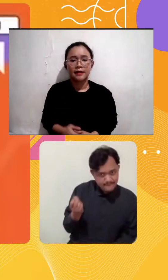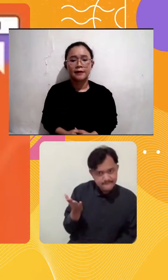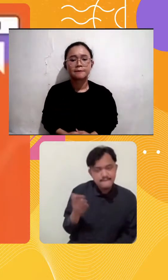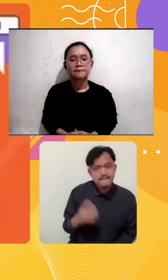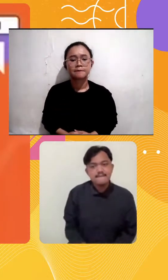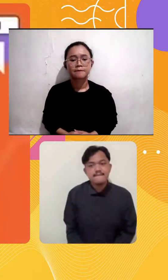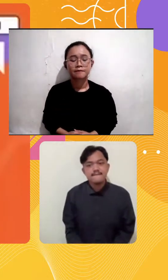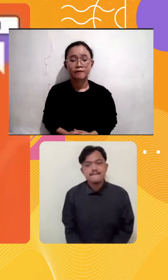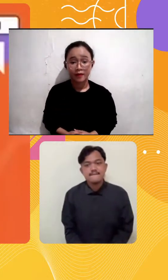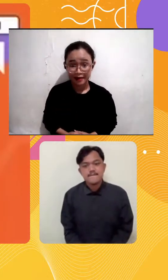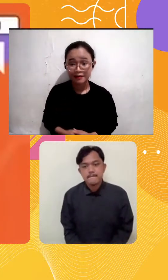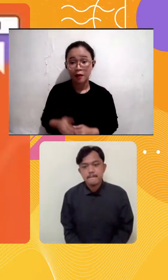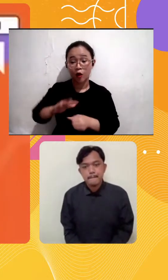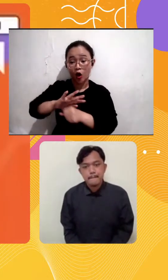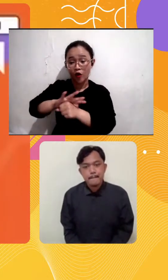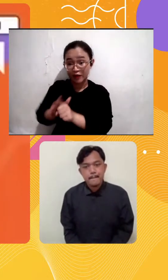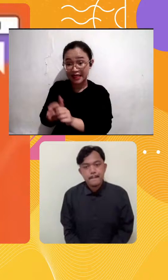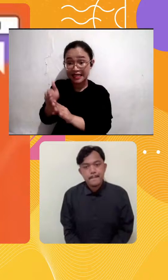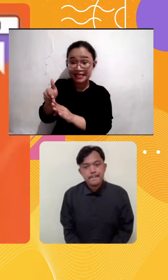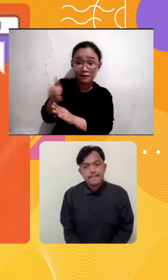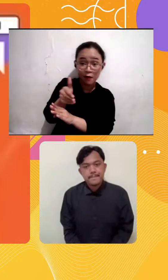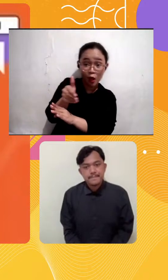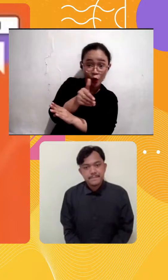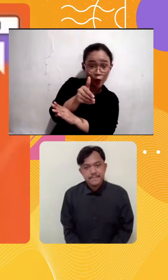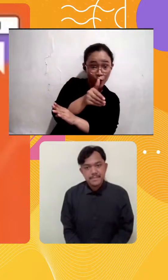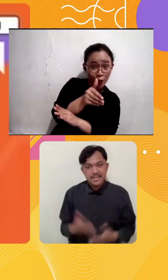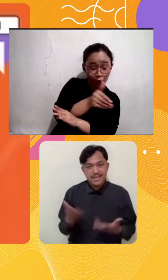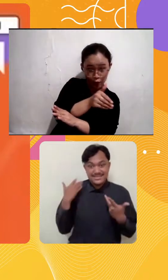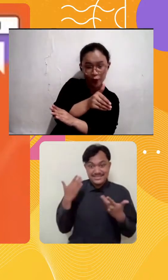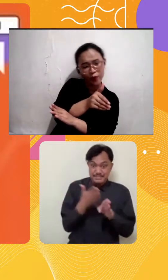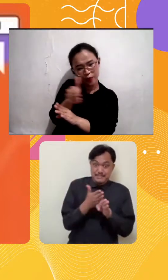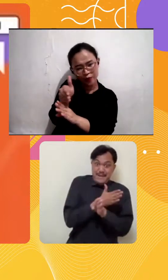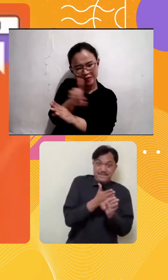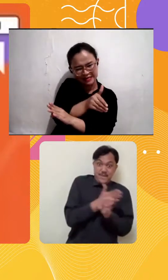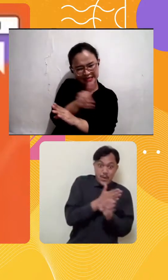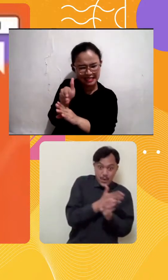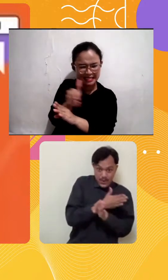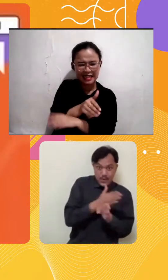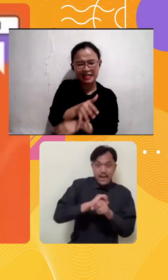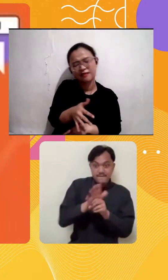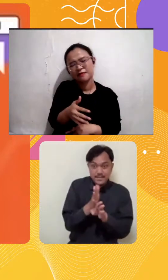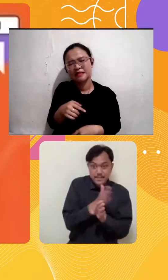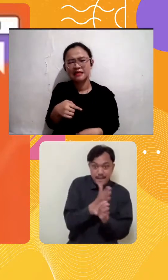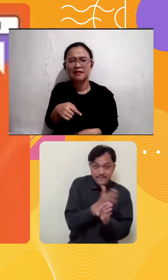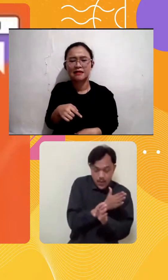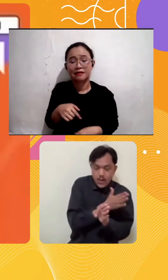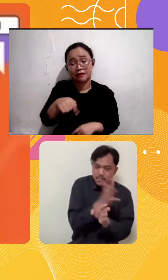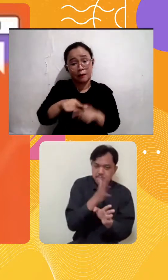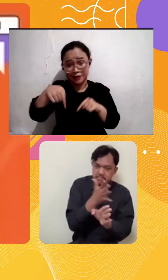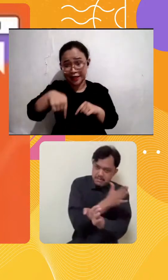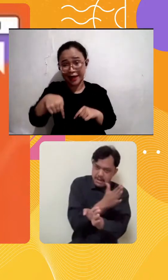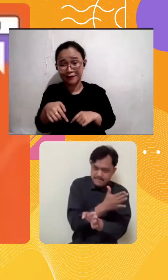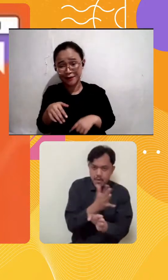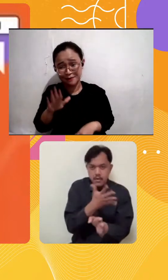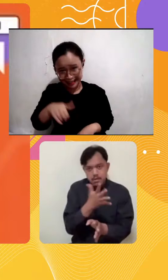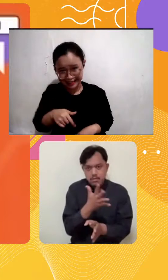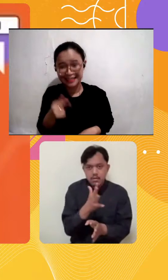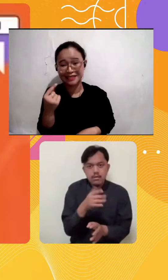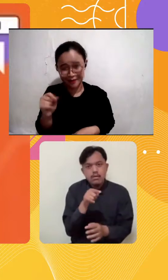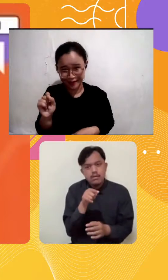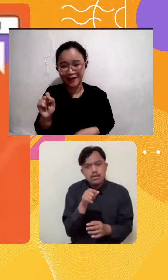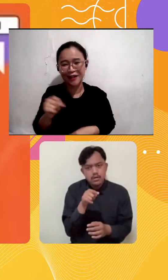before the COVID-19 and during, we are still during, but we are also a little bit after COVID-19, right? That the